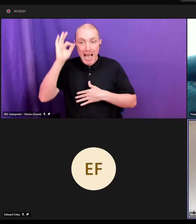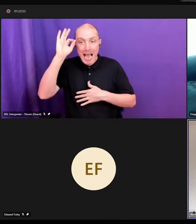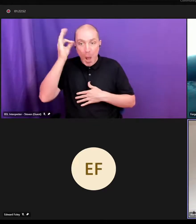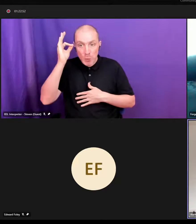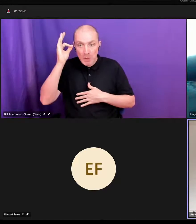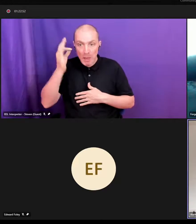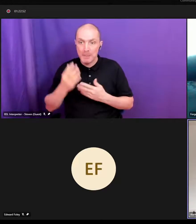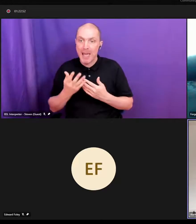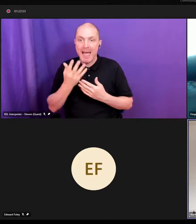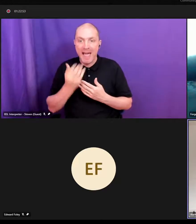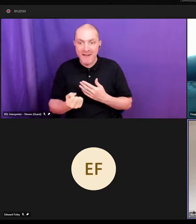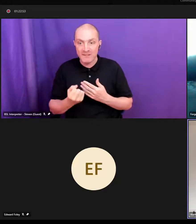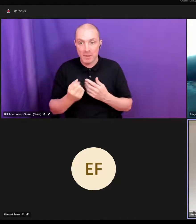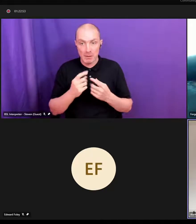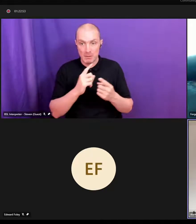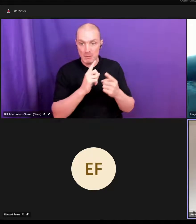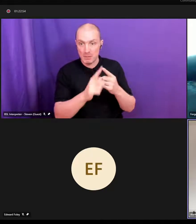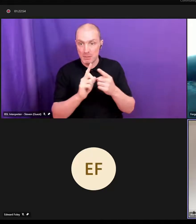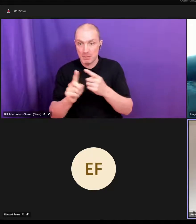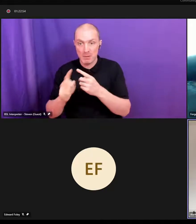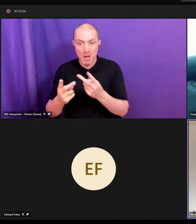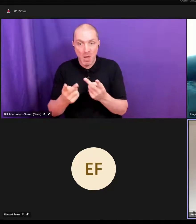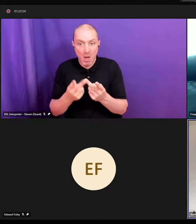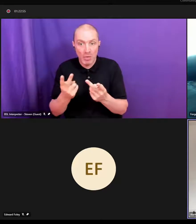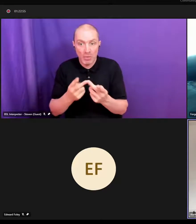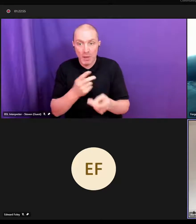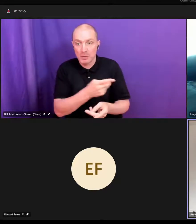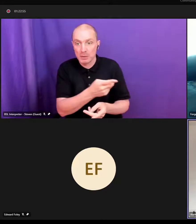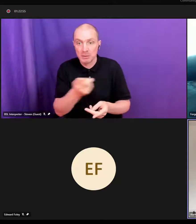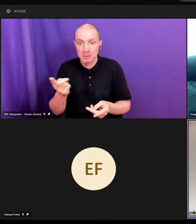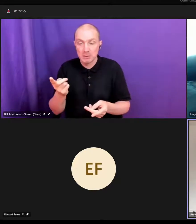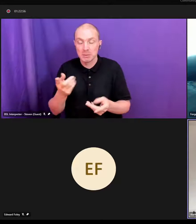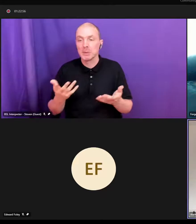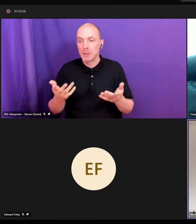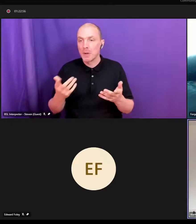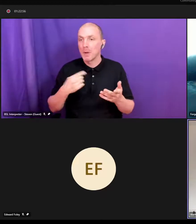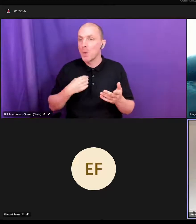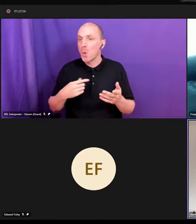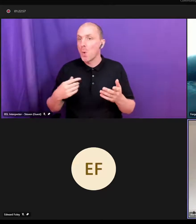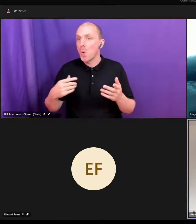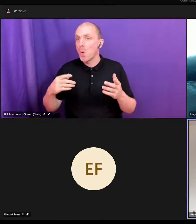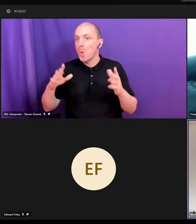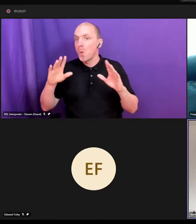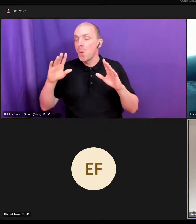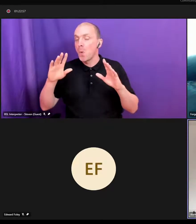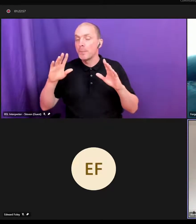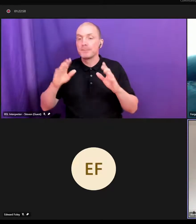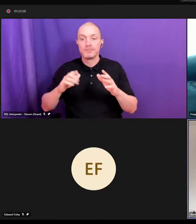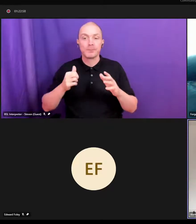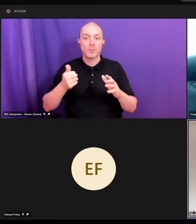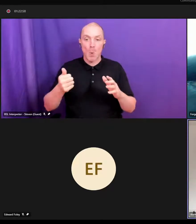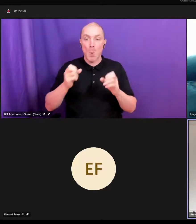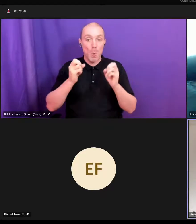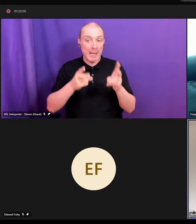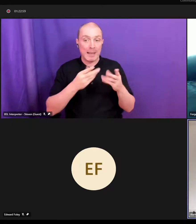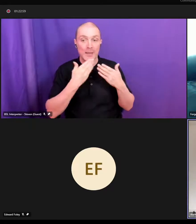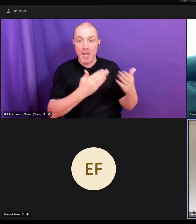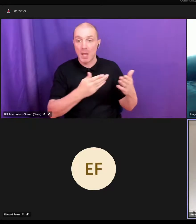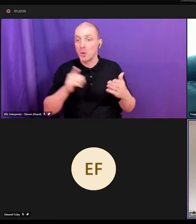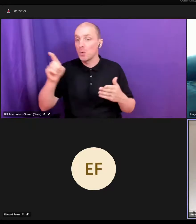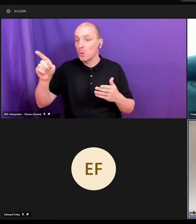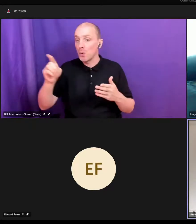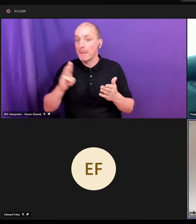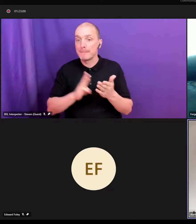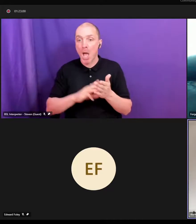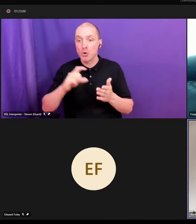pass this, I suppose. I've got no other question or hands up. Margaret Cooper, no, you still got your hand up. Is that a legacy?